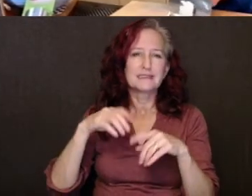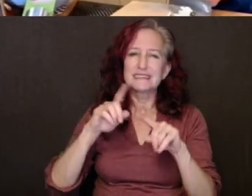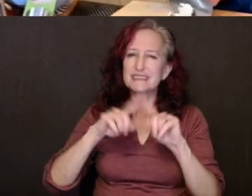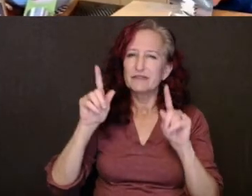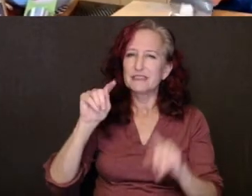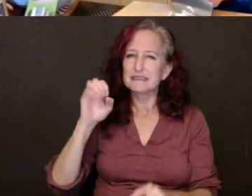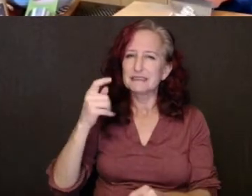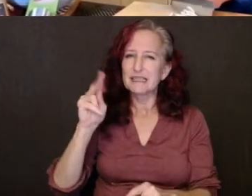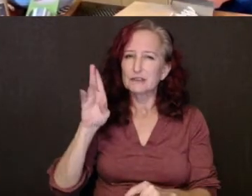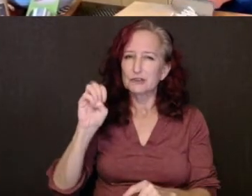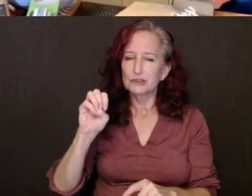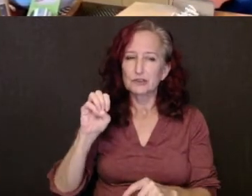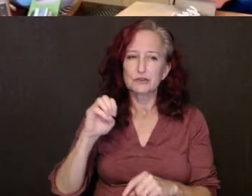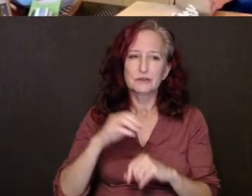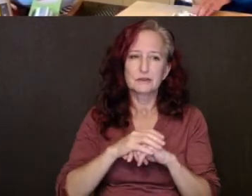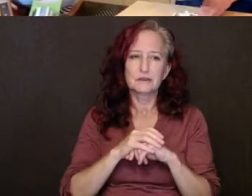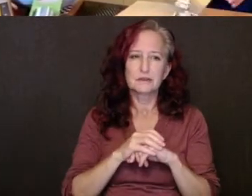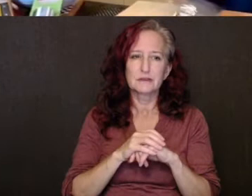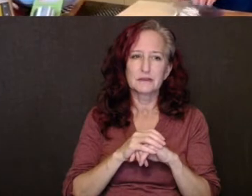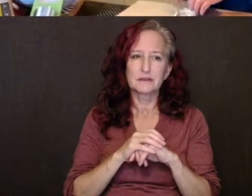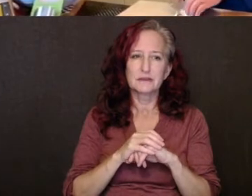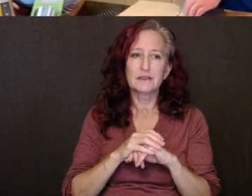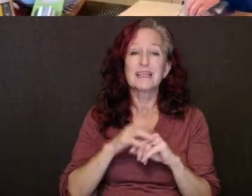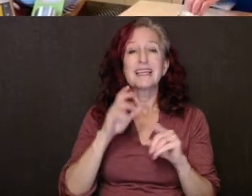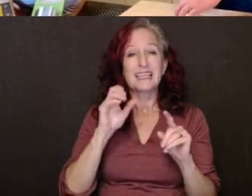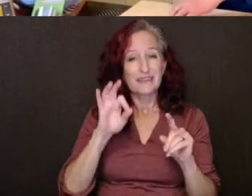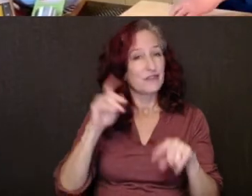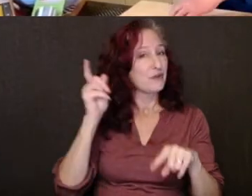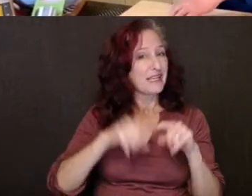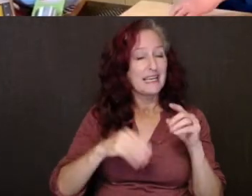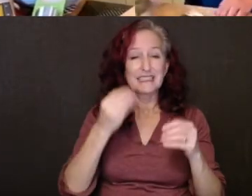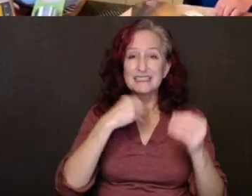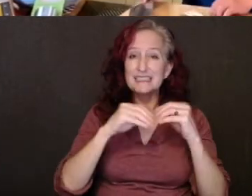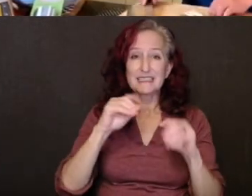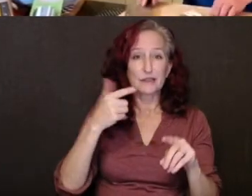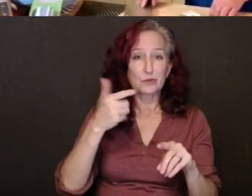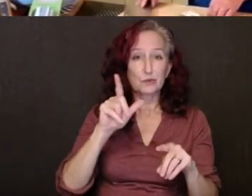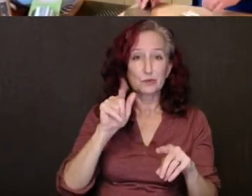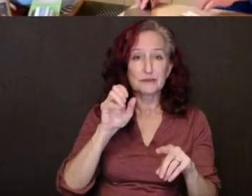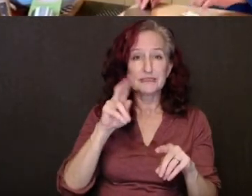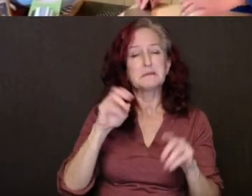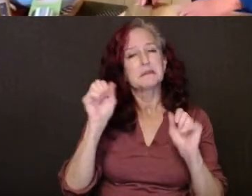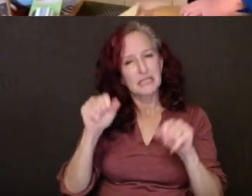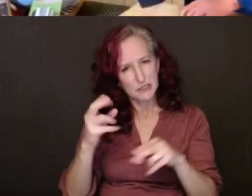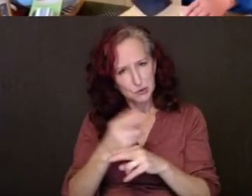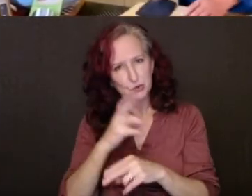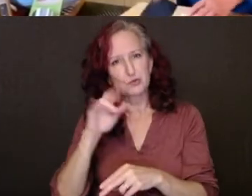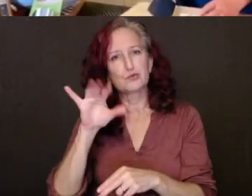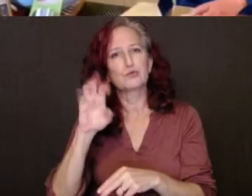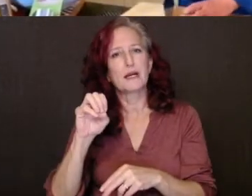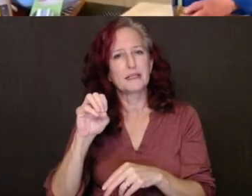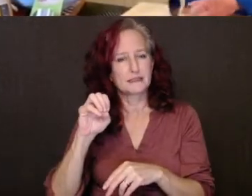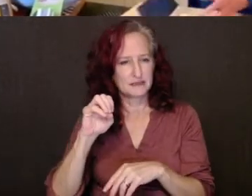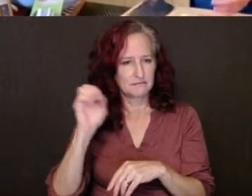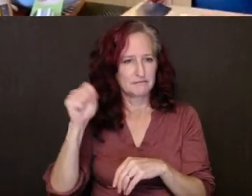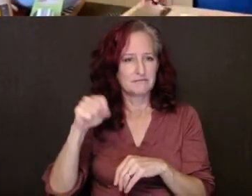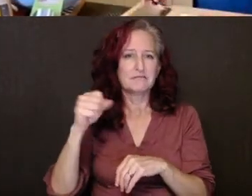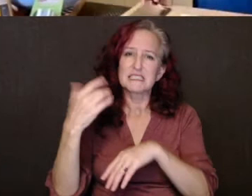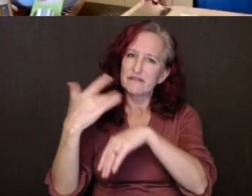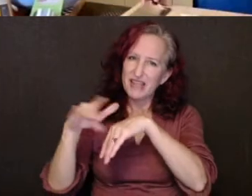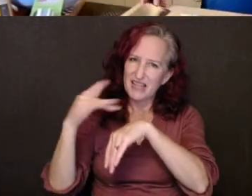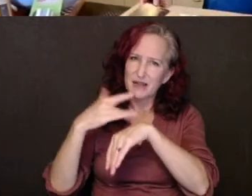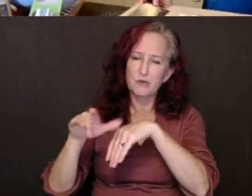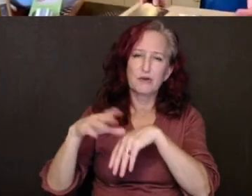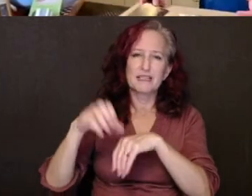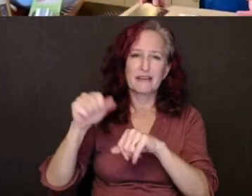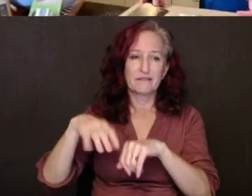I have two quick questions. When we use rice noodles instead of the wheat? You can, no, that's different. Rice noodle, you